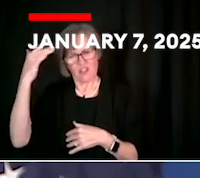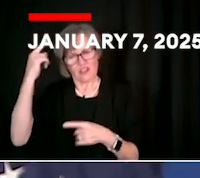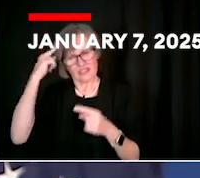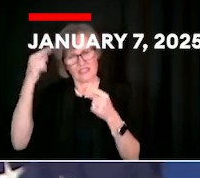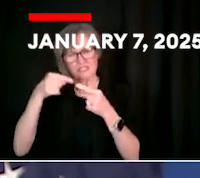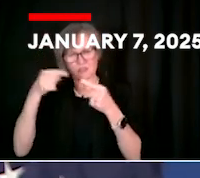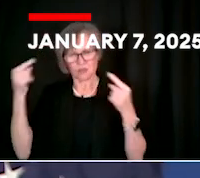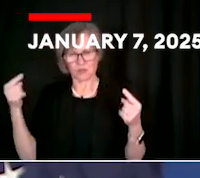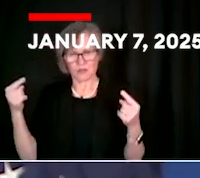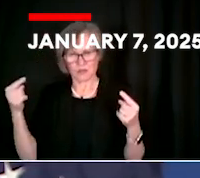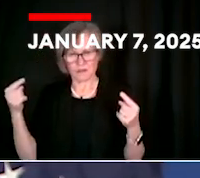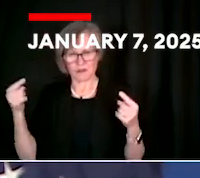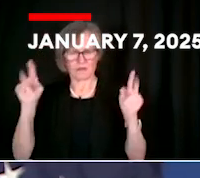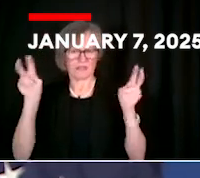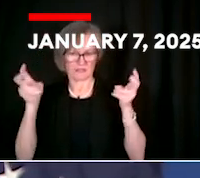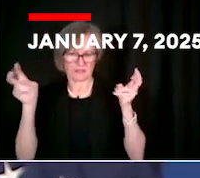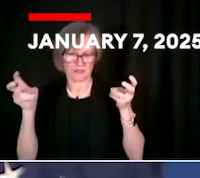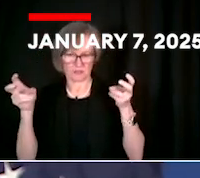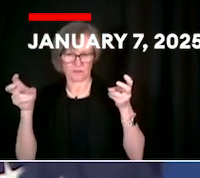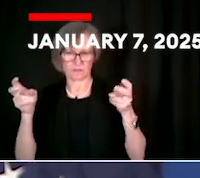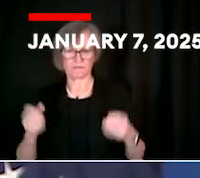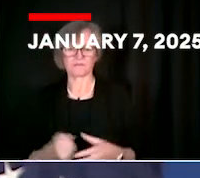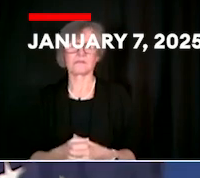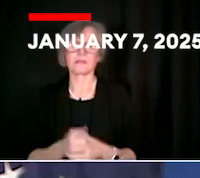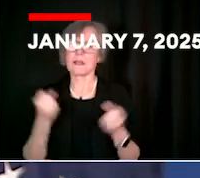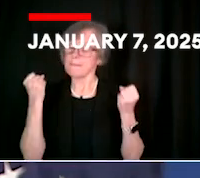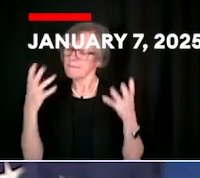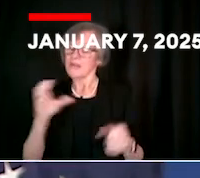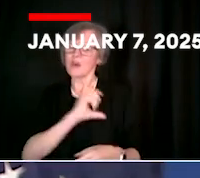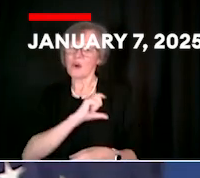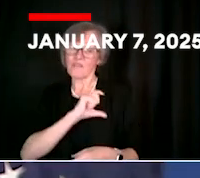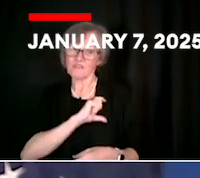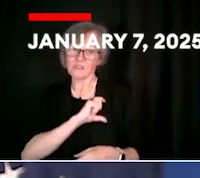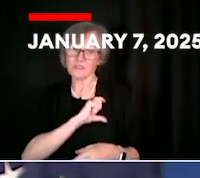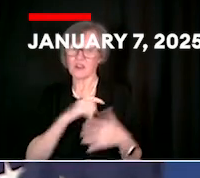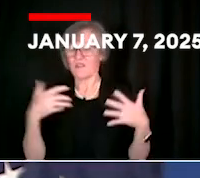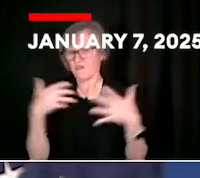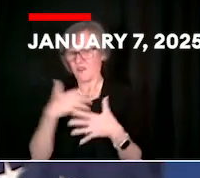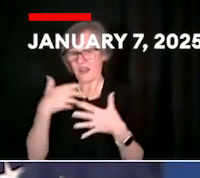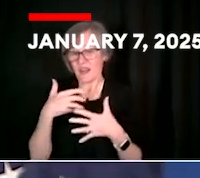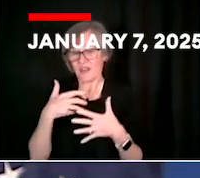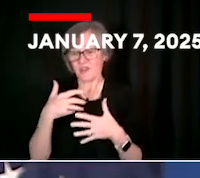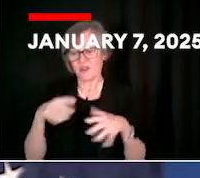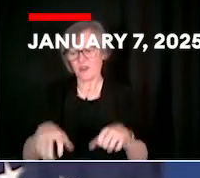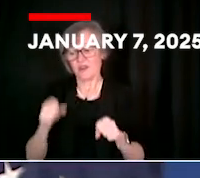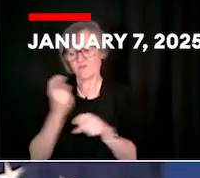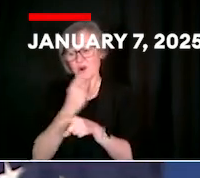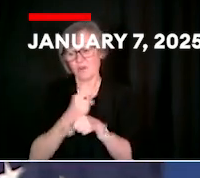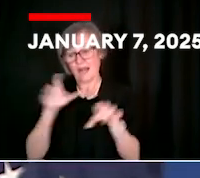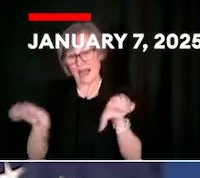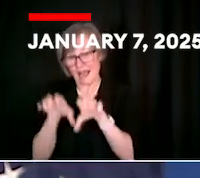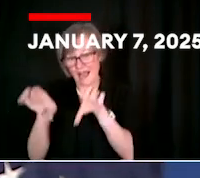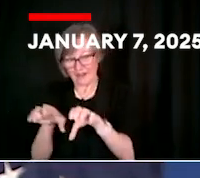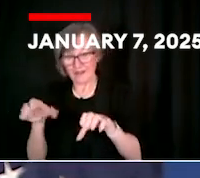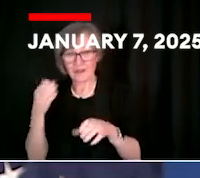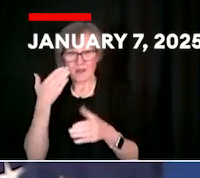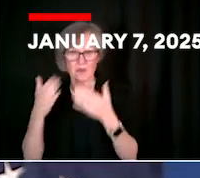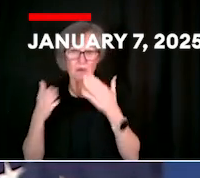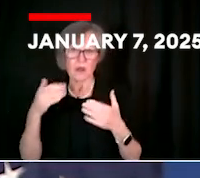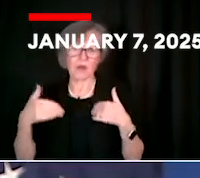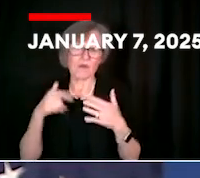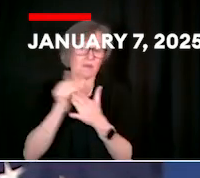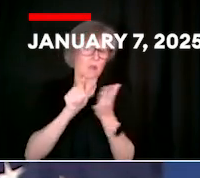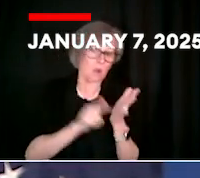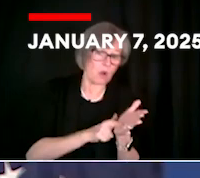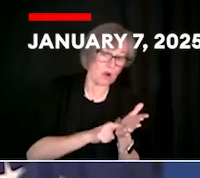disagreement on this issue. And many officers are afraid to take the appropriate actions because they don't know if this is codified in law